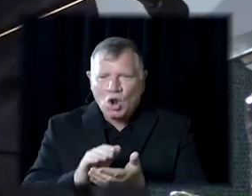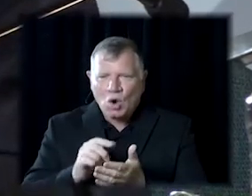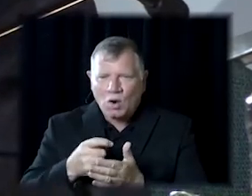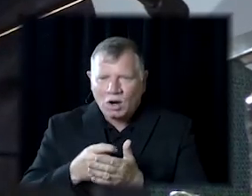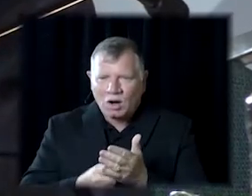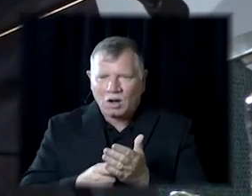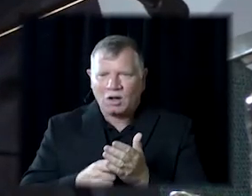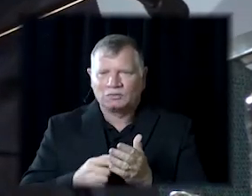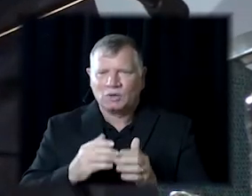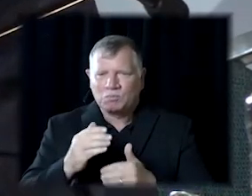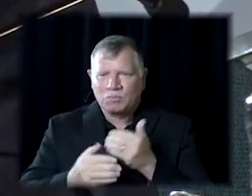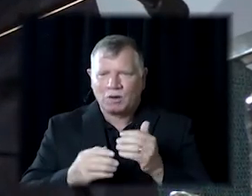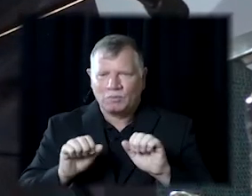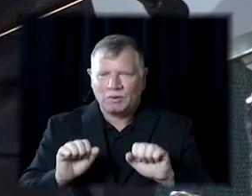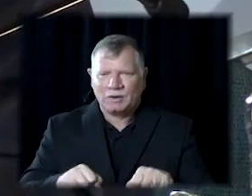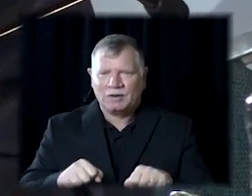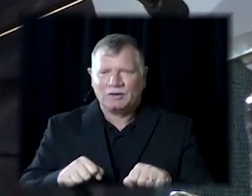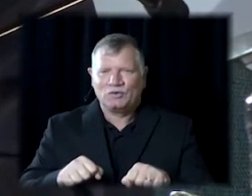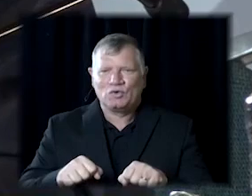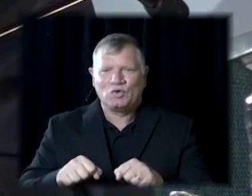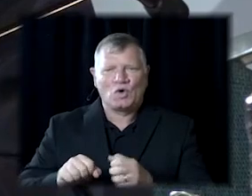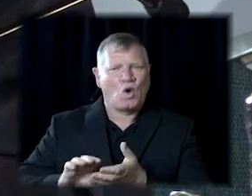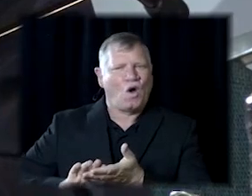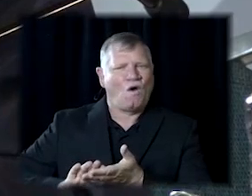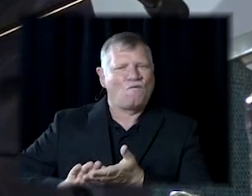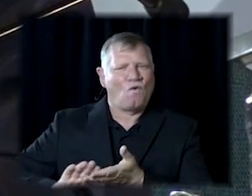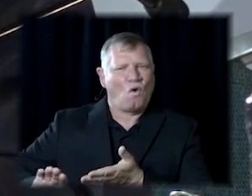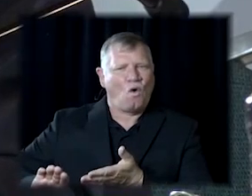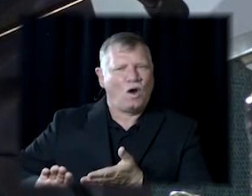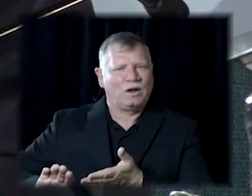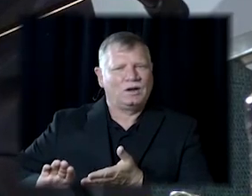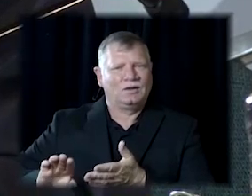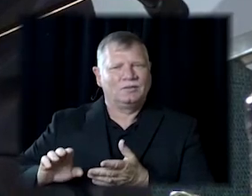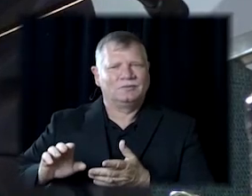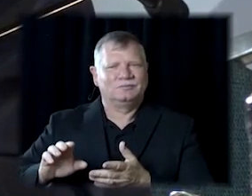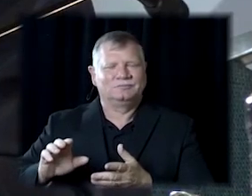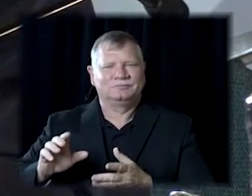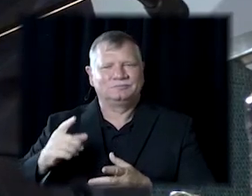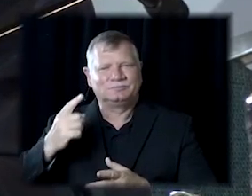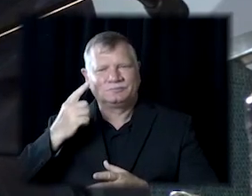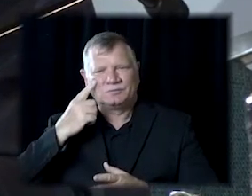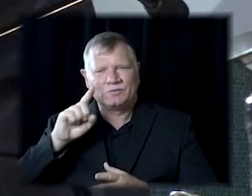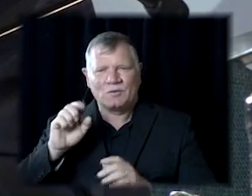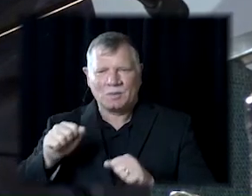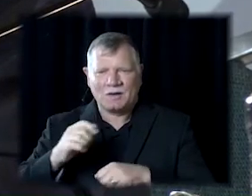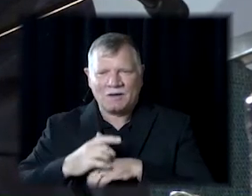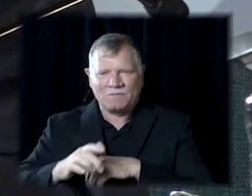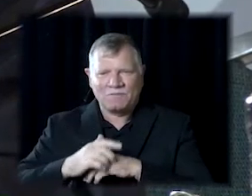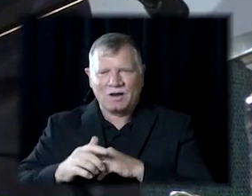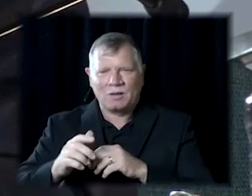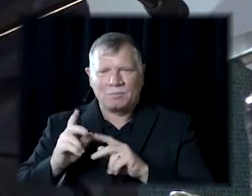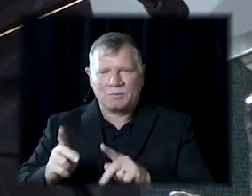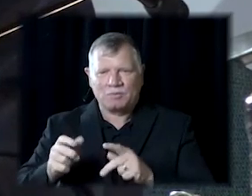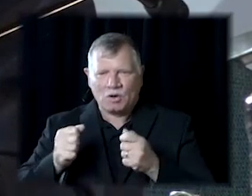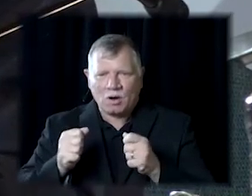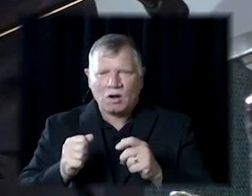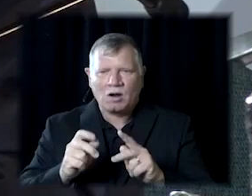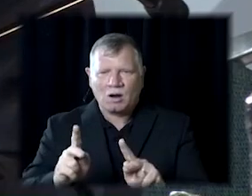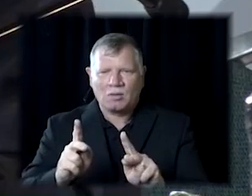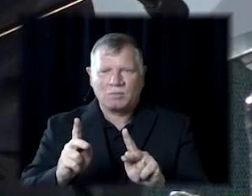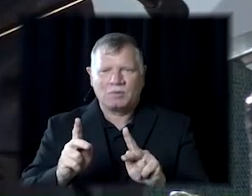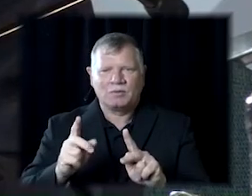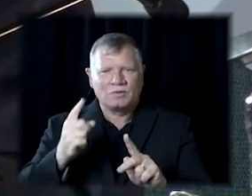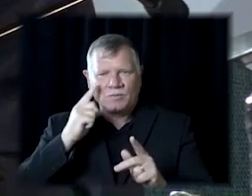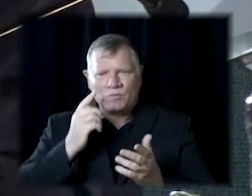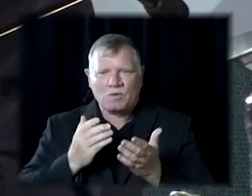we can to avail parties so they can avail themselves of an opportunity